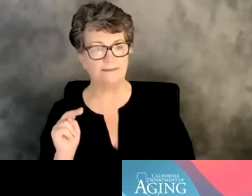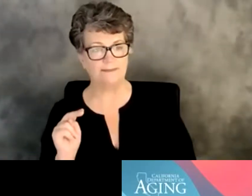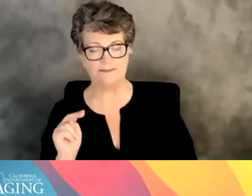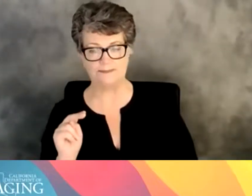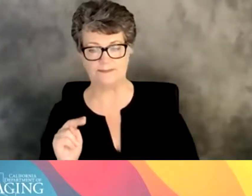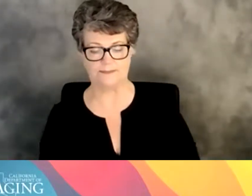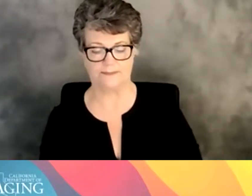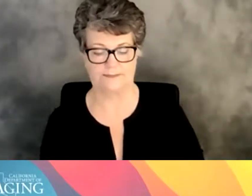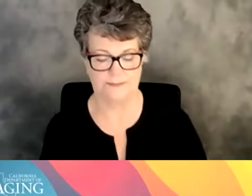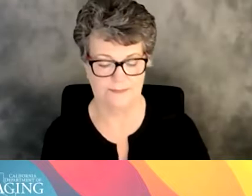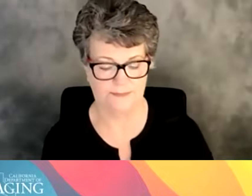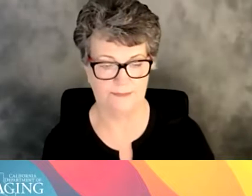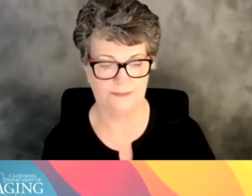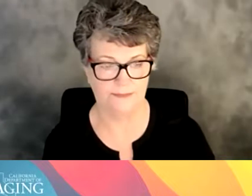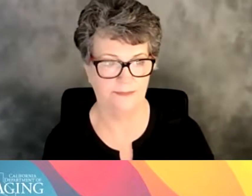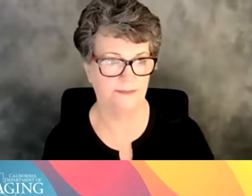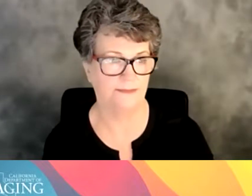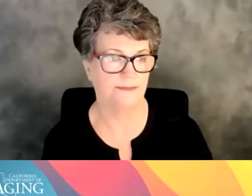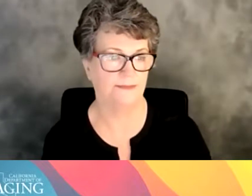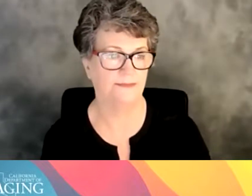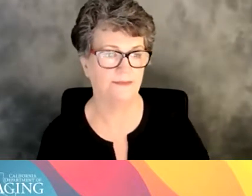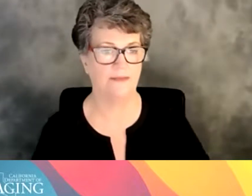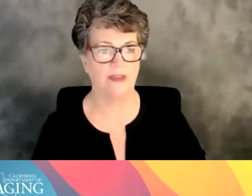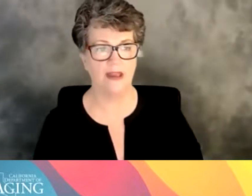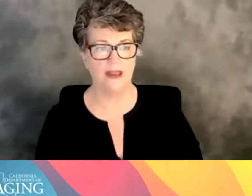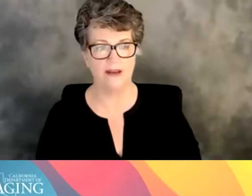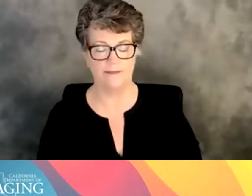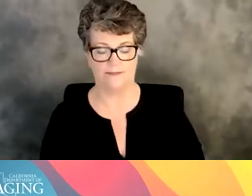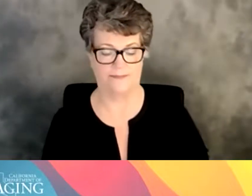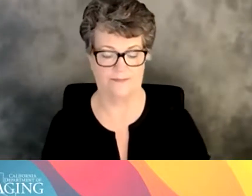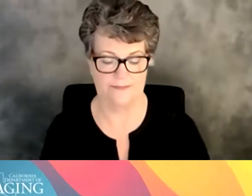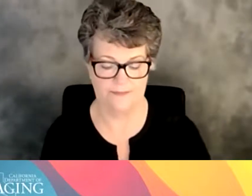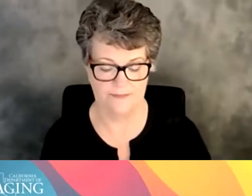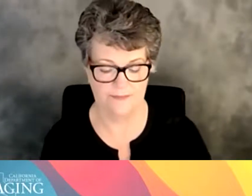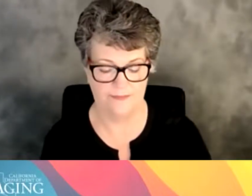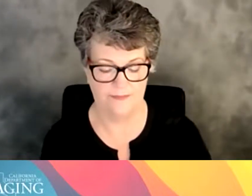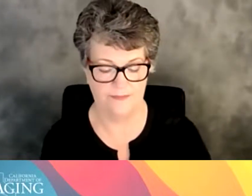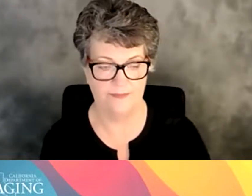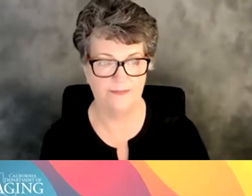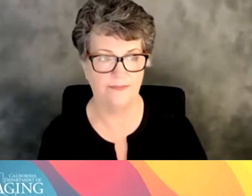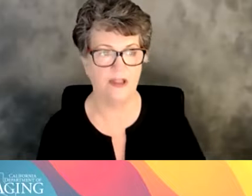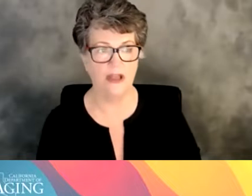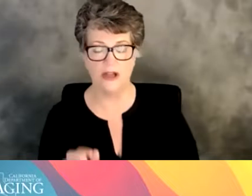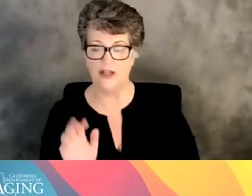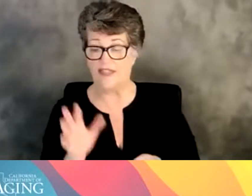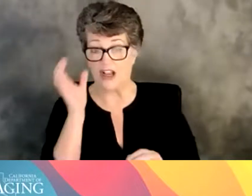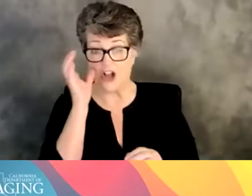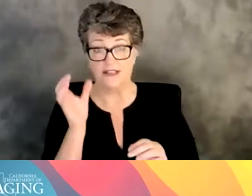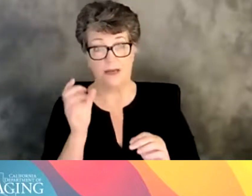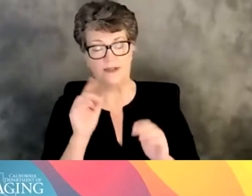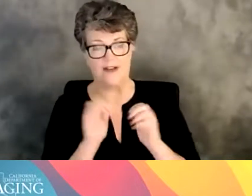Yeah, I had two comments. The first is just going back to the concept of